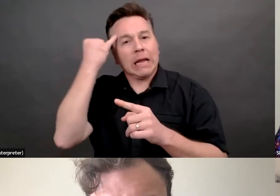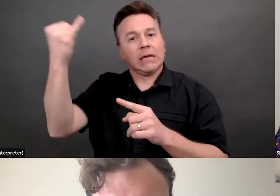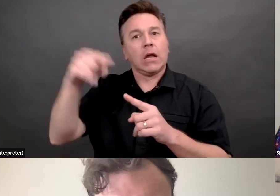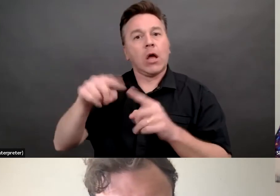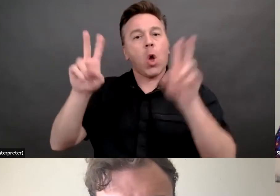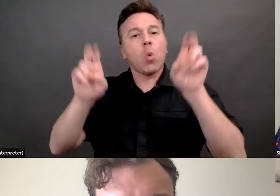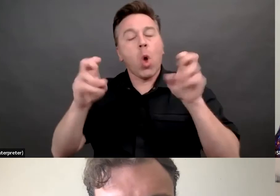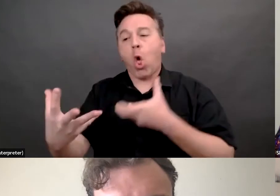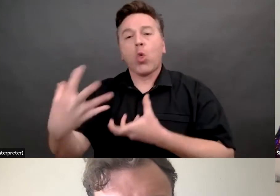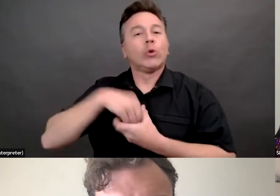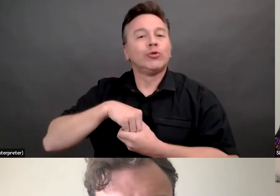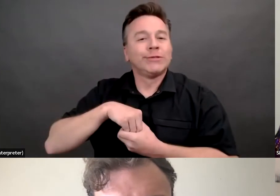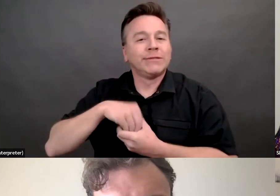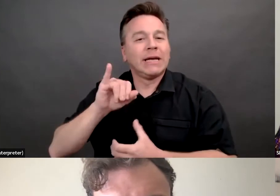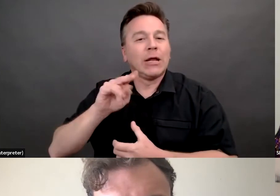quote, inclusion.